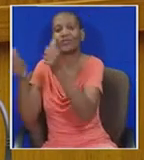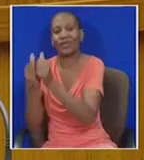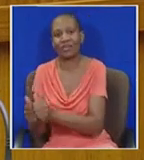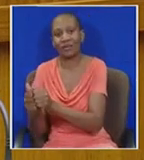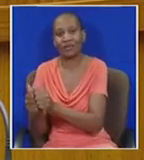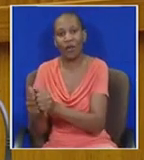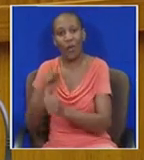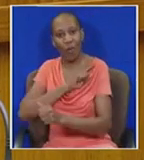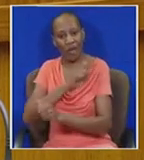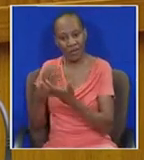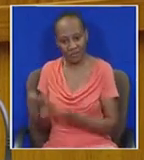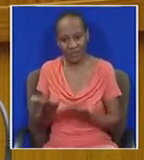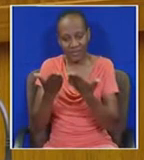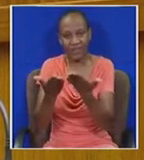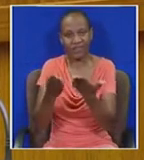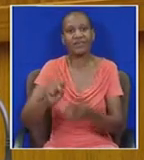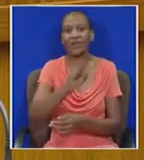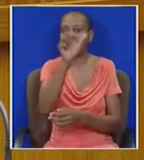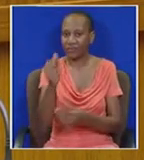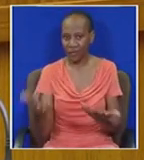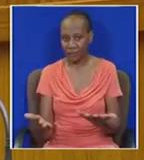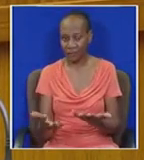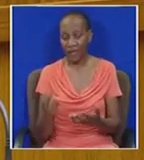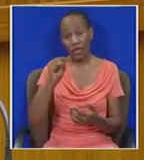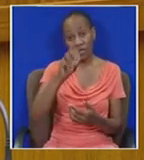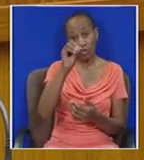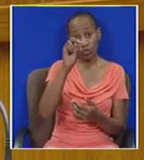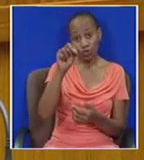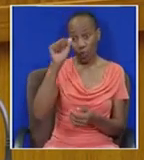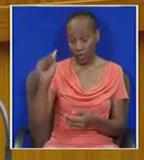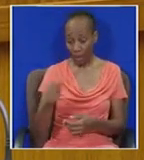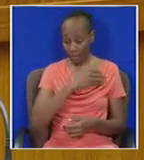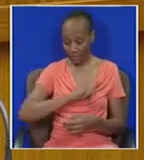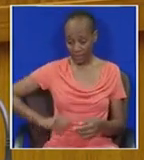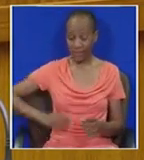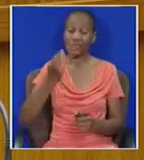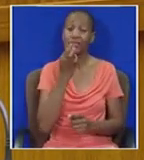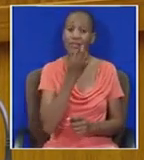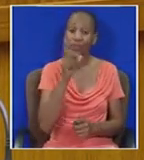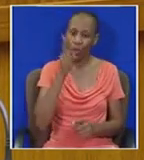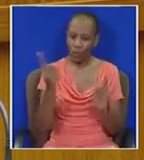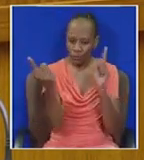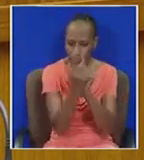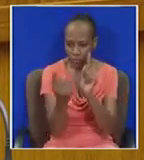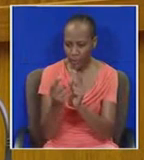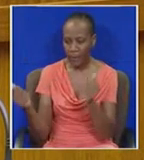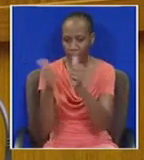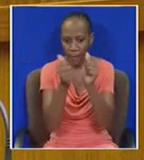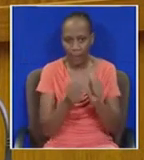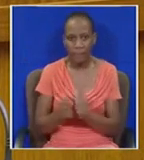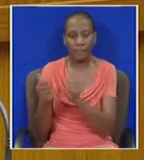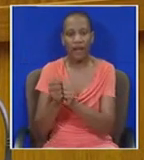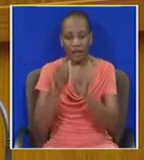the interest of our great nation. In his SONA, the President committed to engaging all stakeholders on the mining